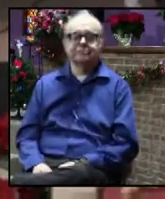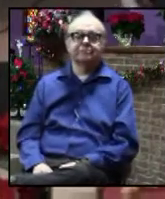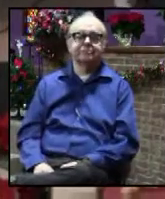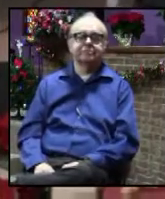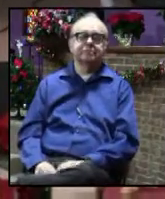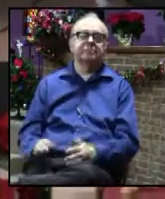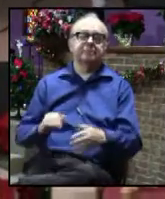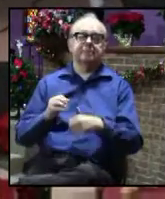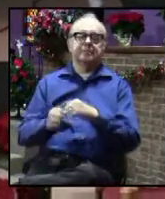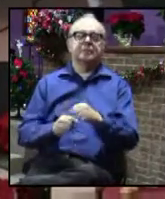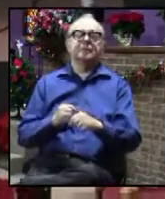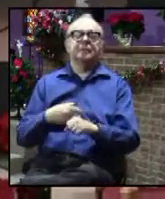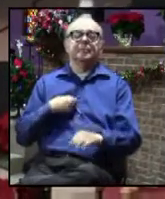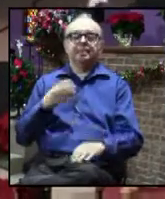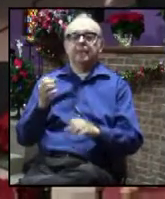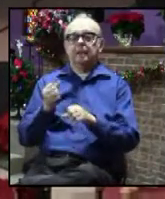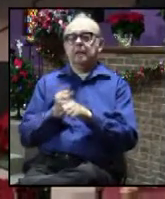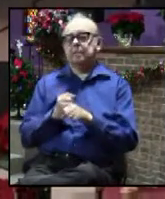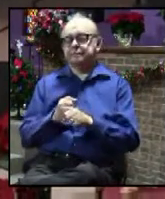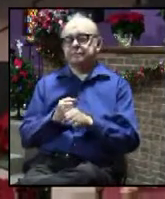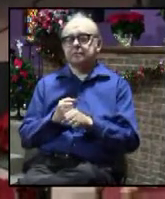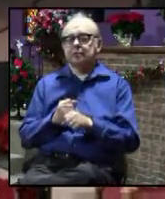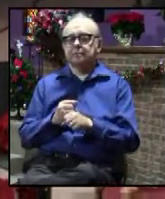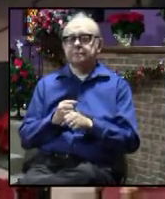But this year I got